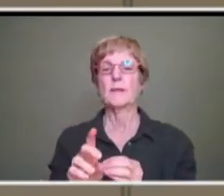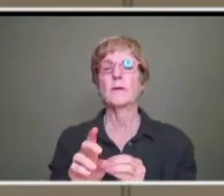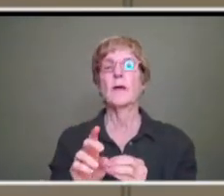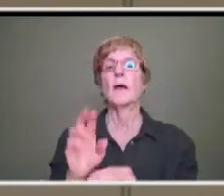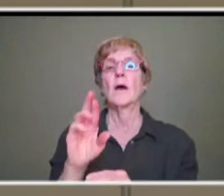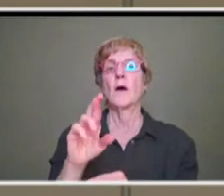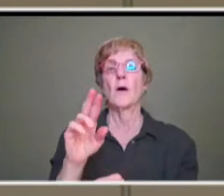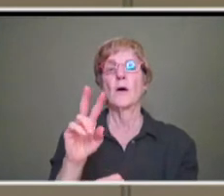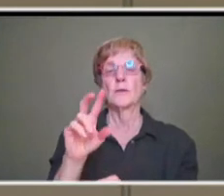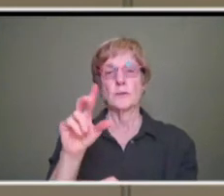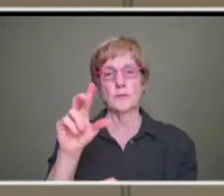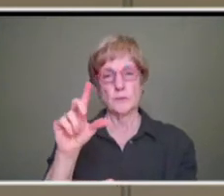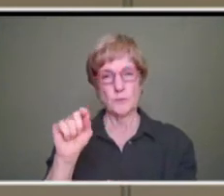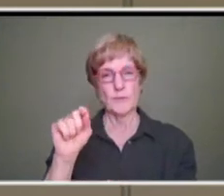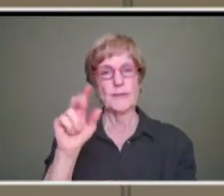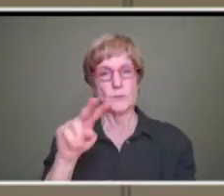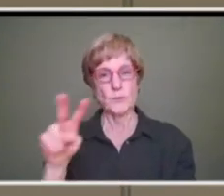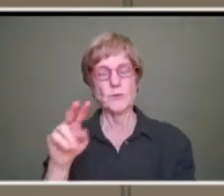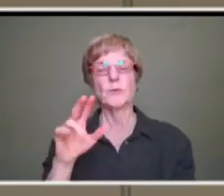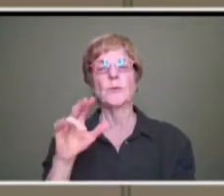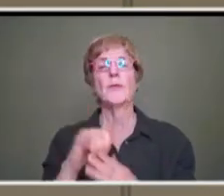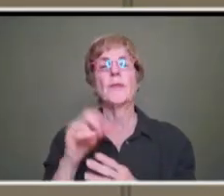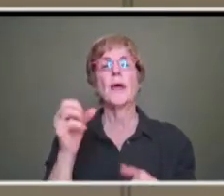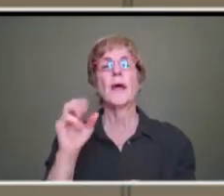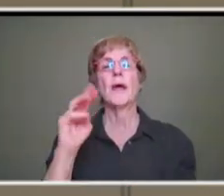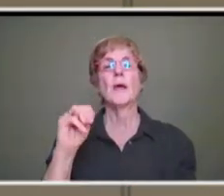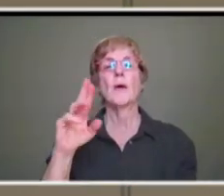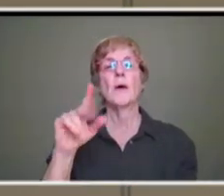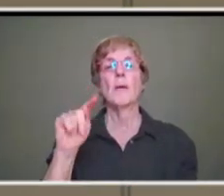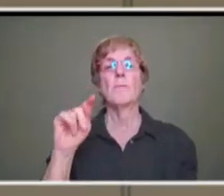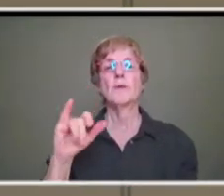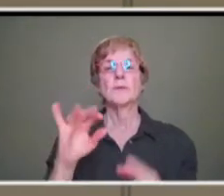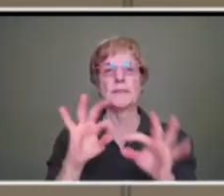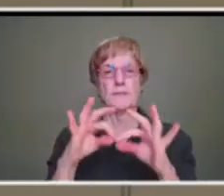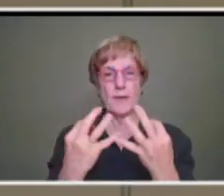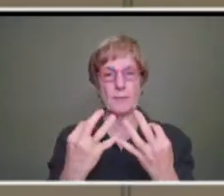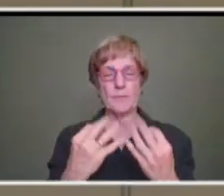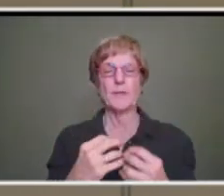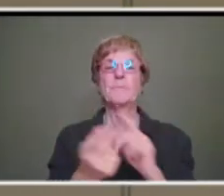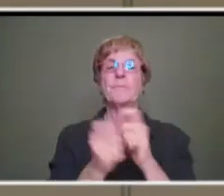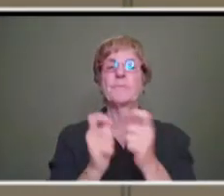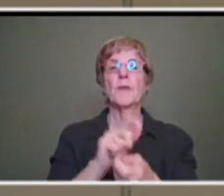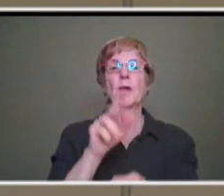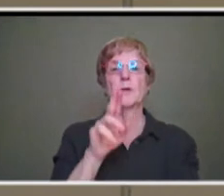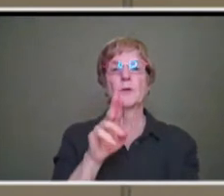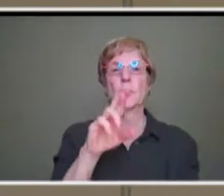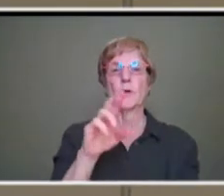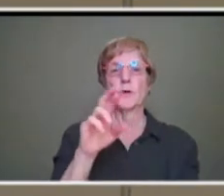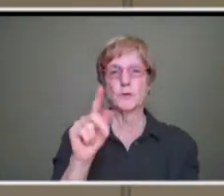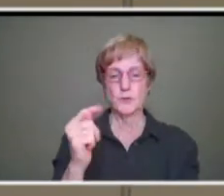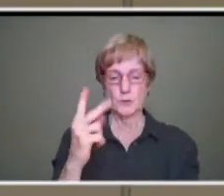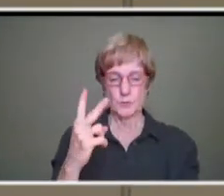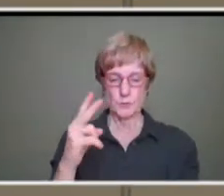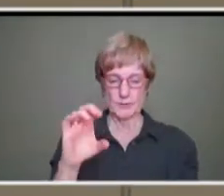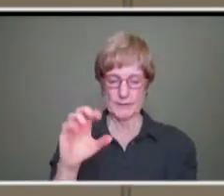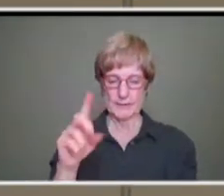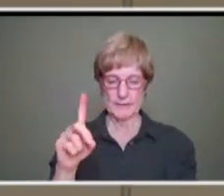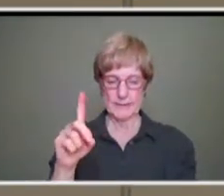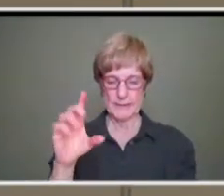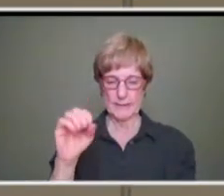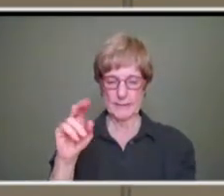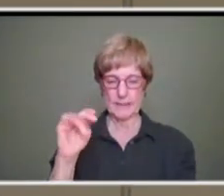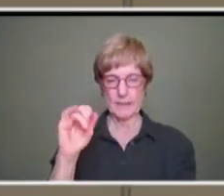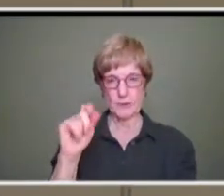r202022 Ms multi-family residential the proposed zoning is ur2 CD Urban residential conditional